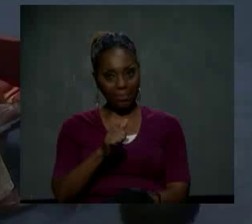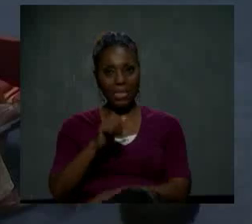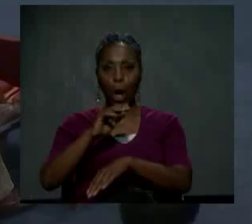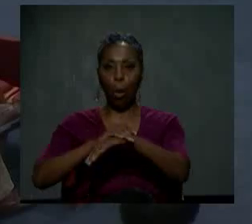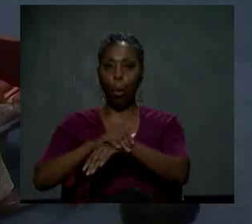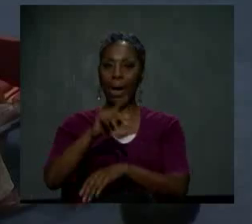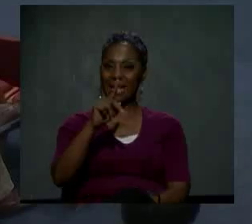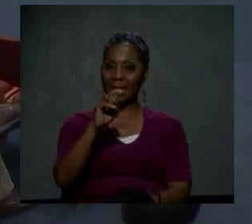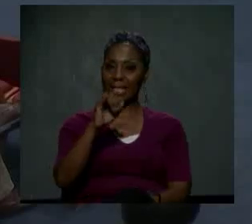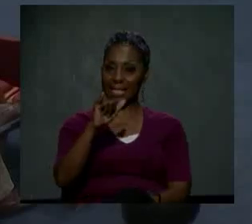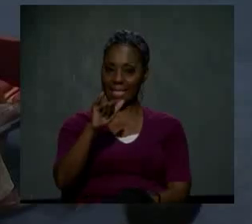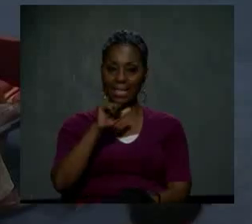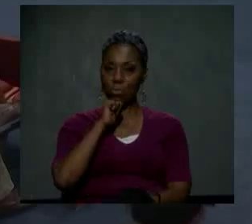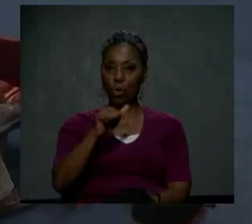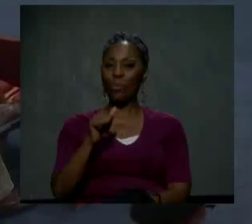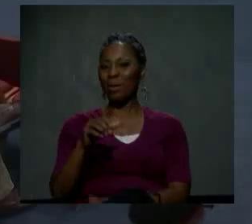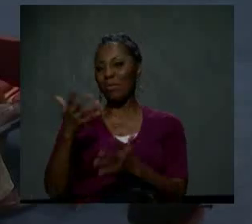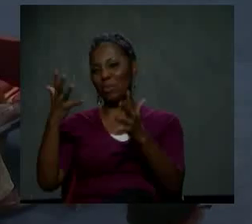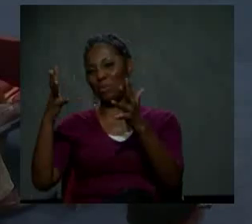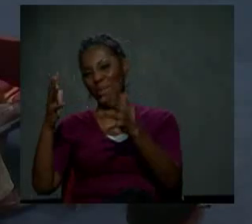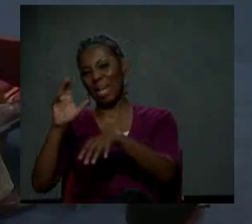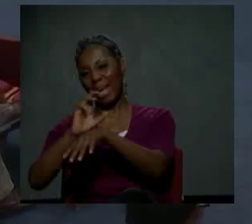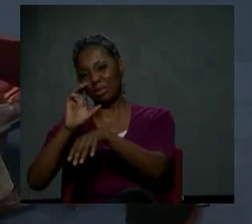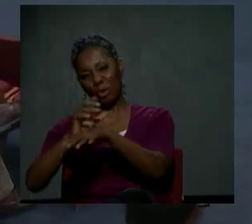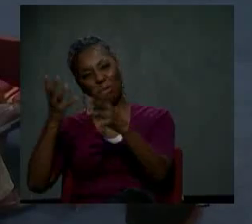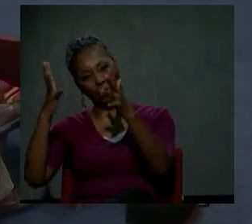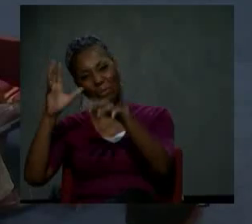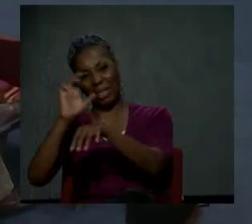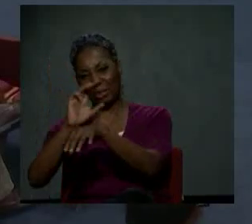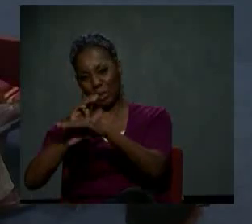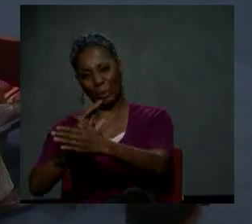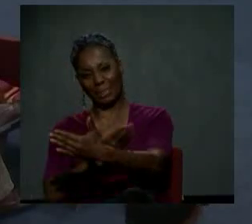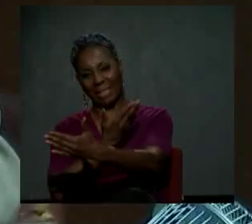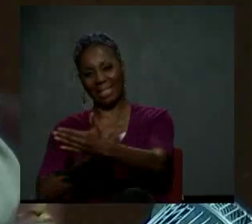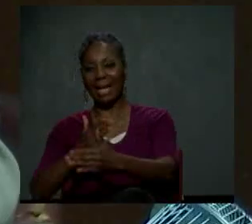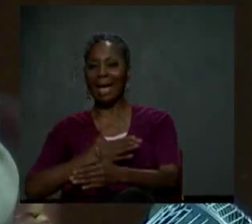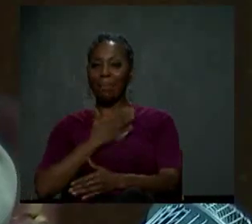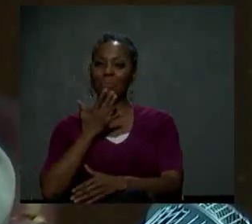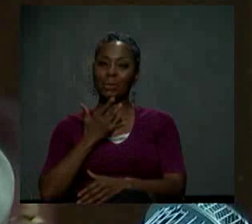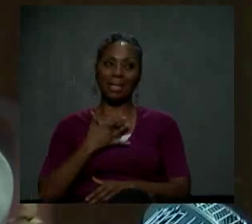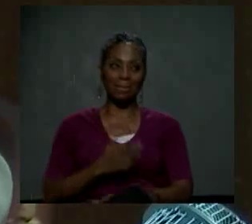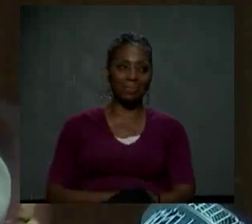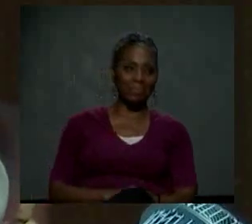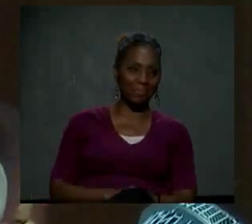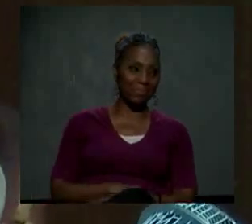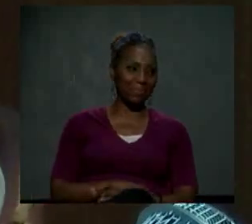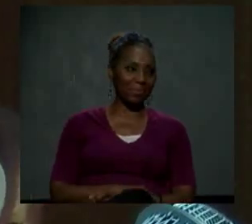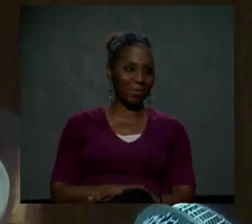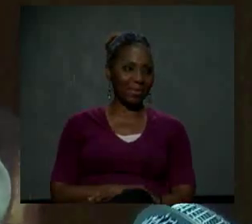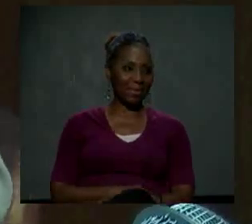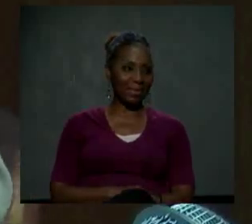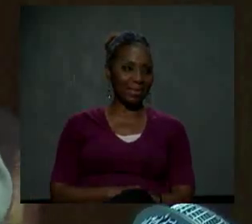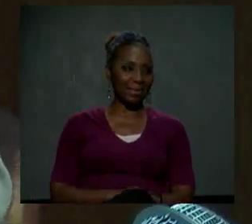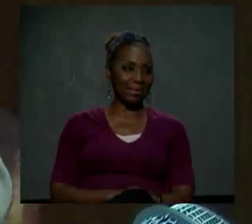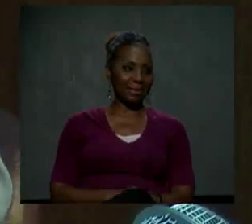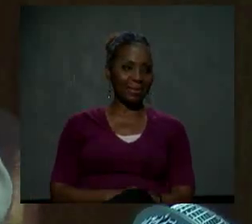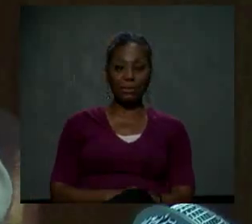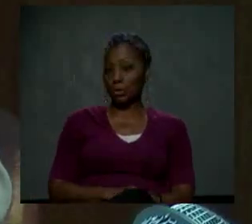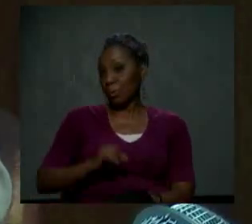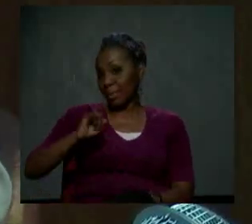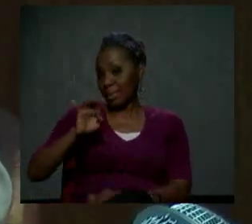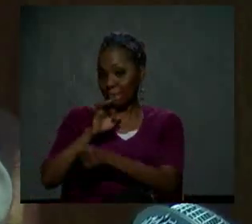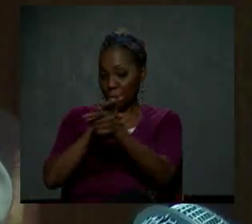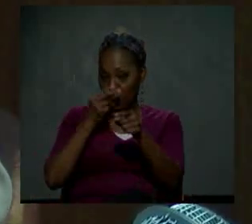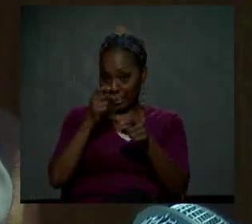key. They did it for me at church. Okay. Don't y'all do it. Okay. Happy birthday. But anyone that sees her